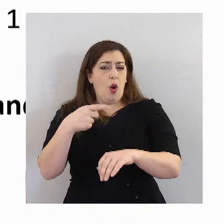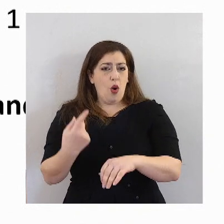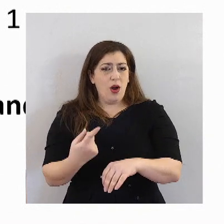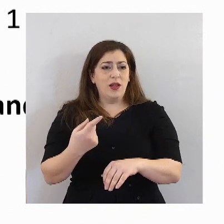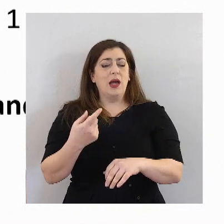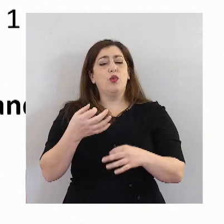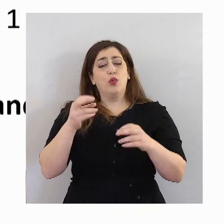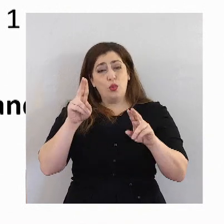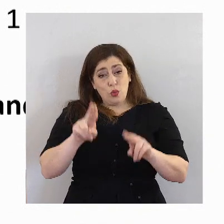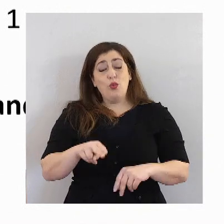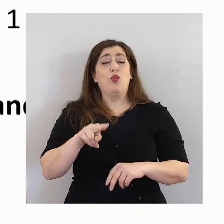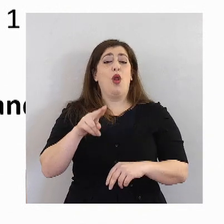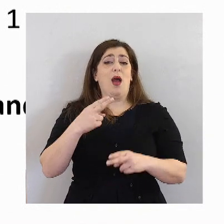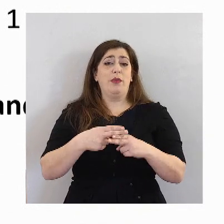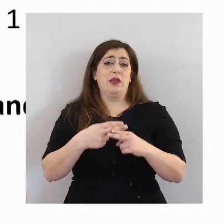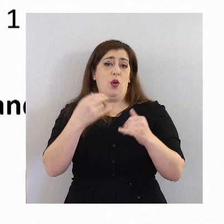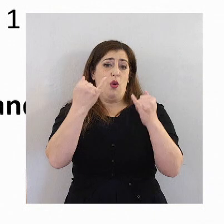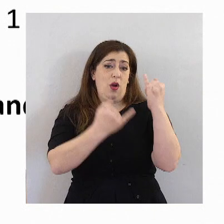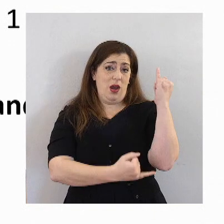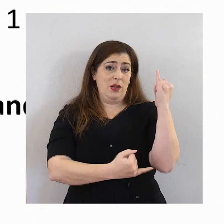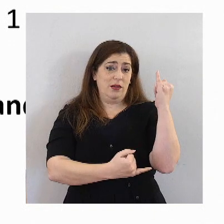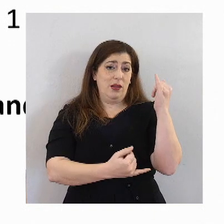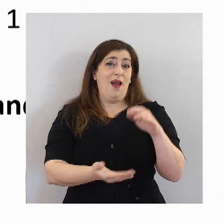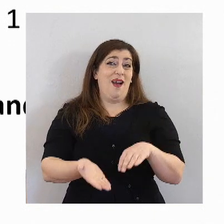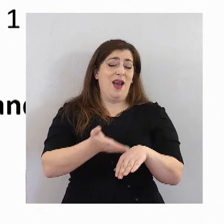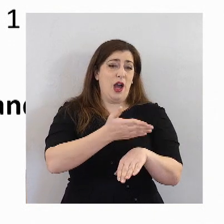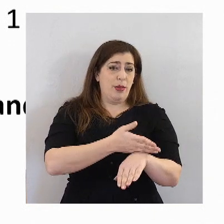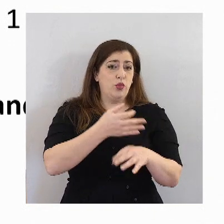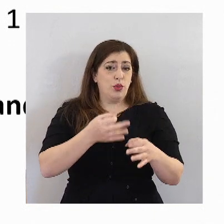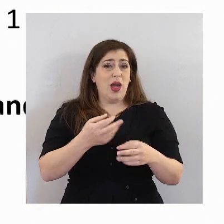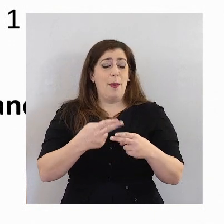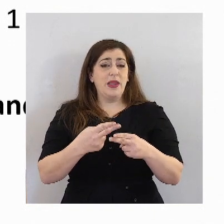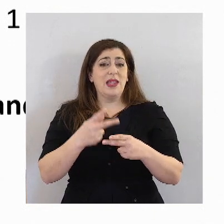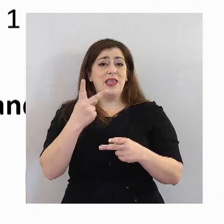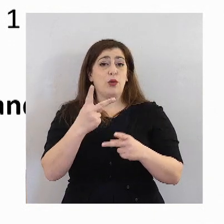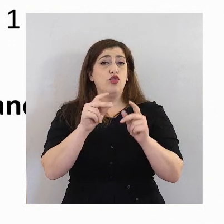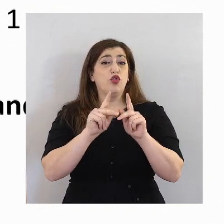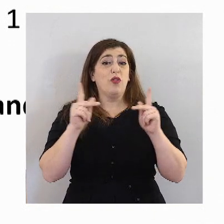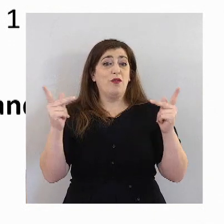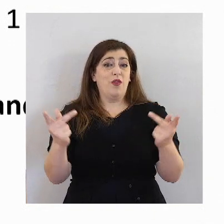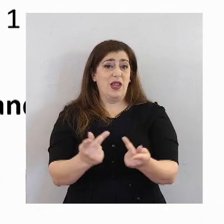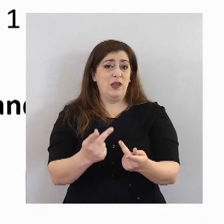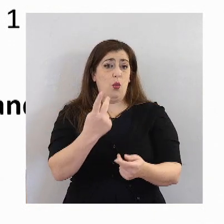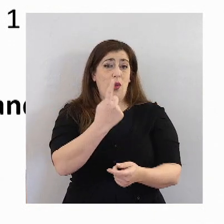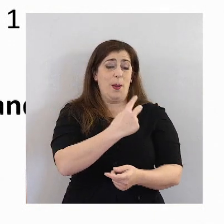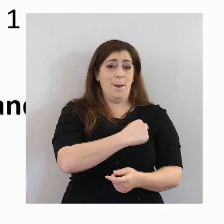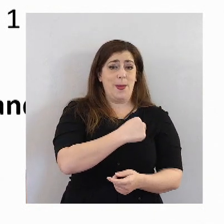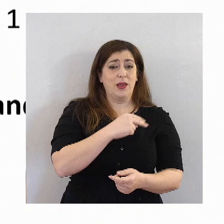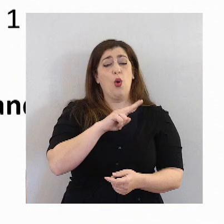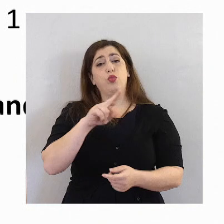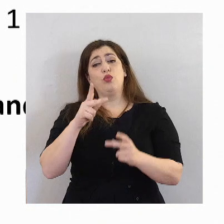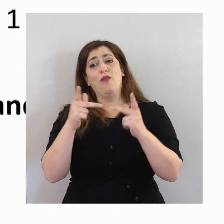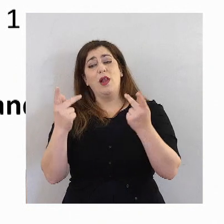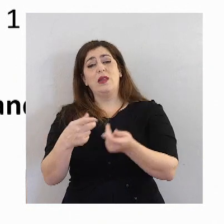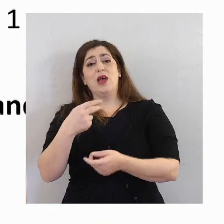Originally, it had been planned to take the form of 2 conferences, one in Malta and the other in Gozo, but